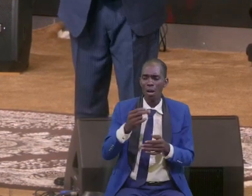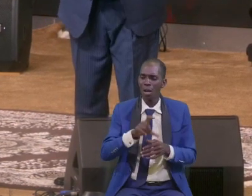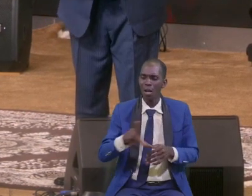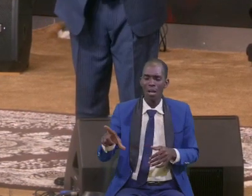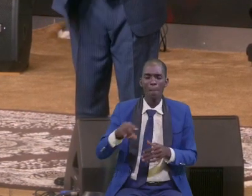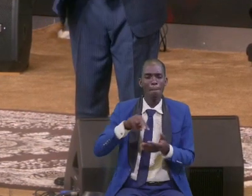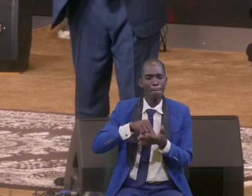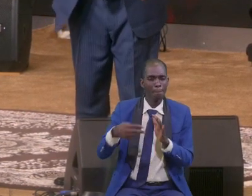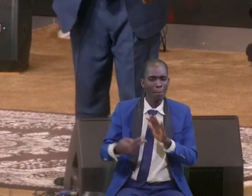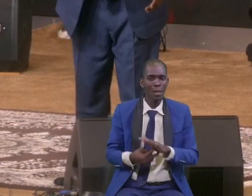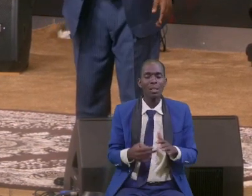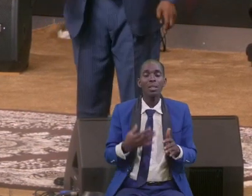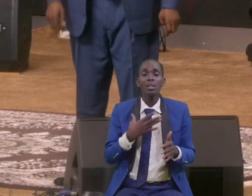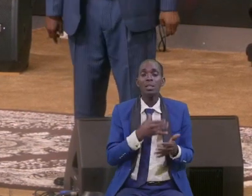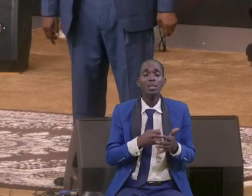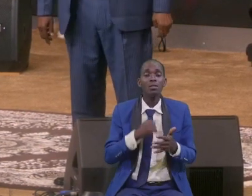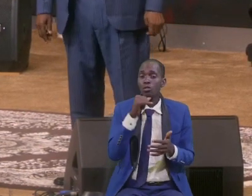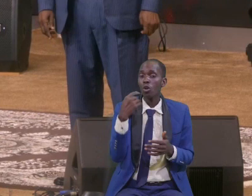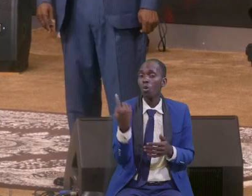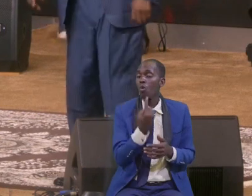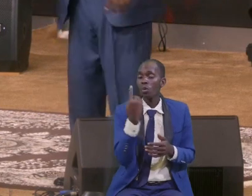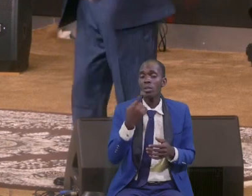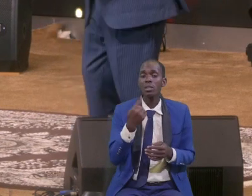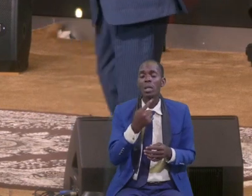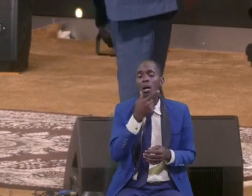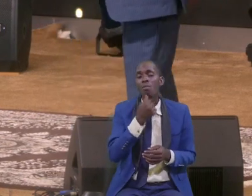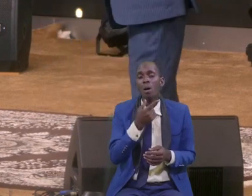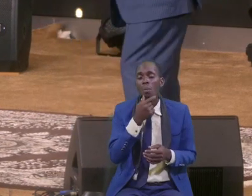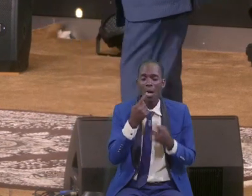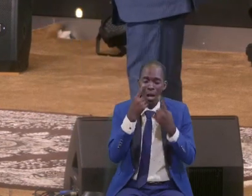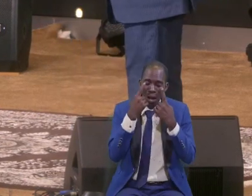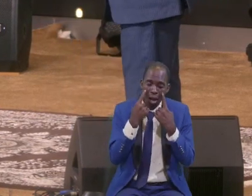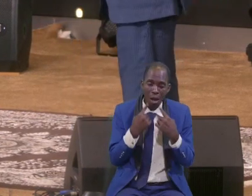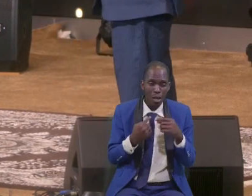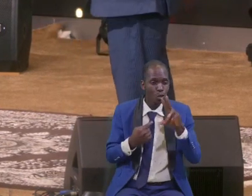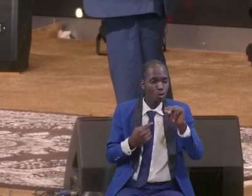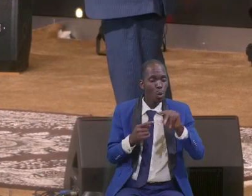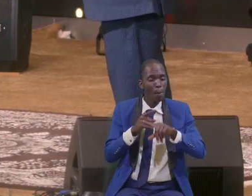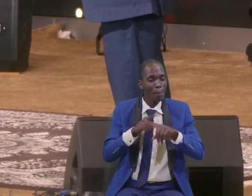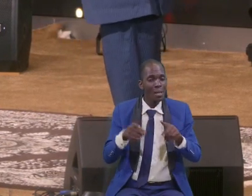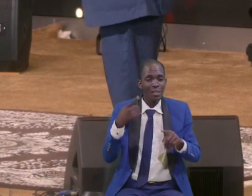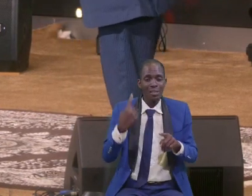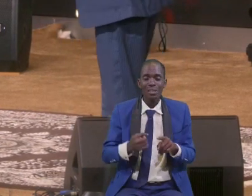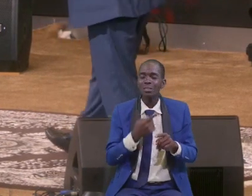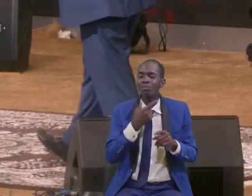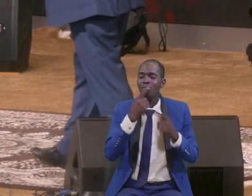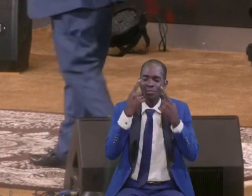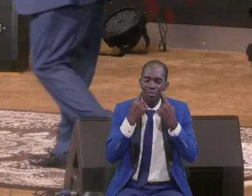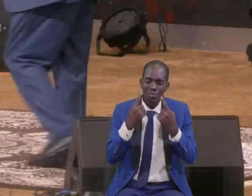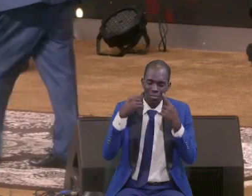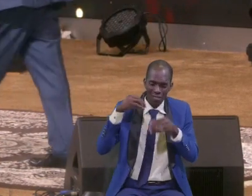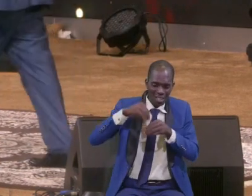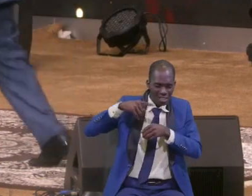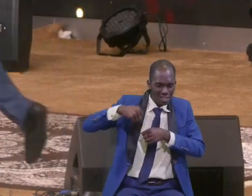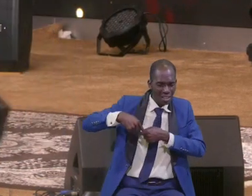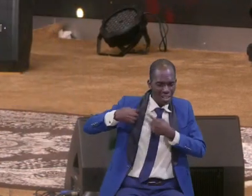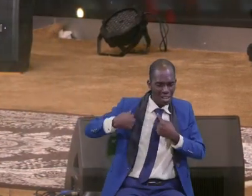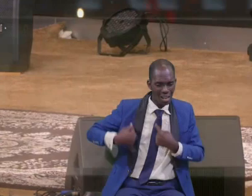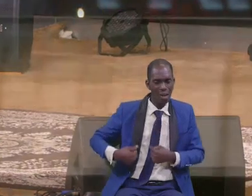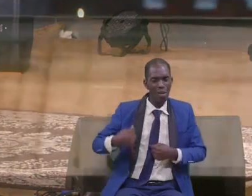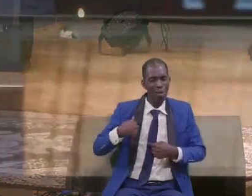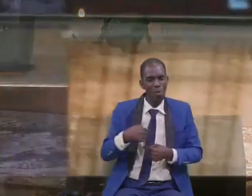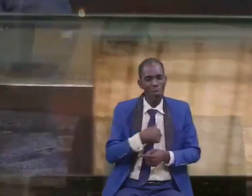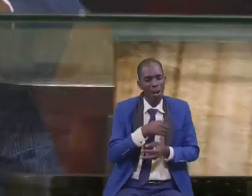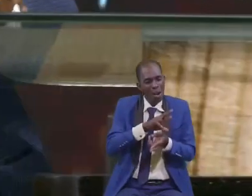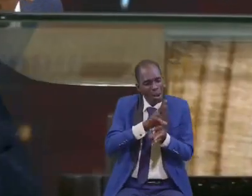the tears, it's the heart that we're talking about that is broken. We repented like that, and we knew